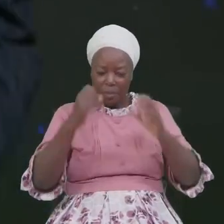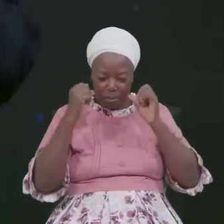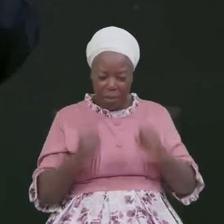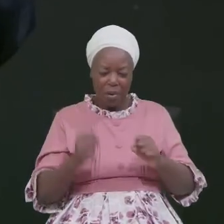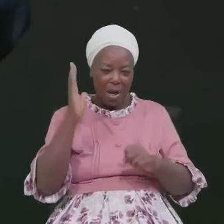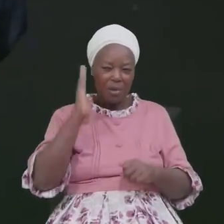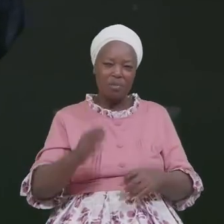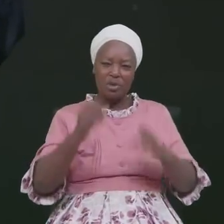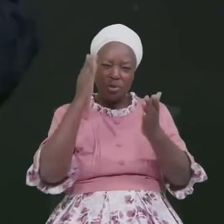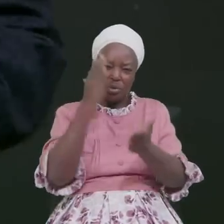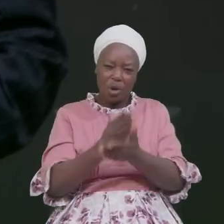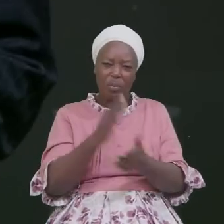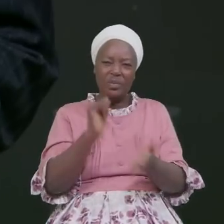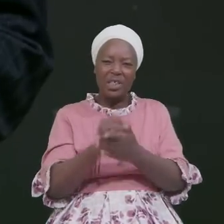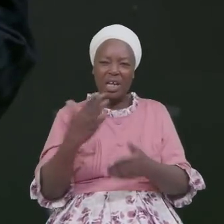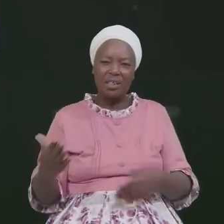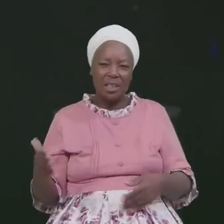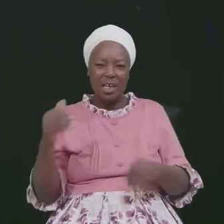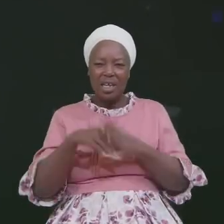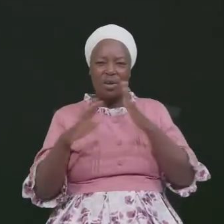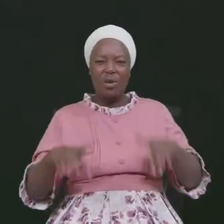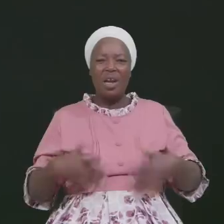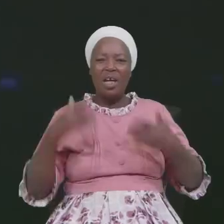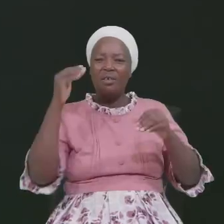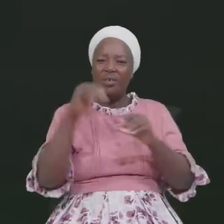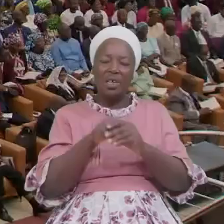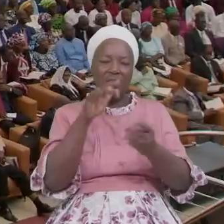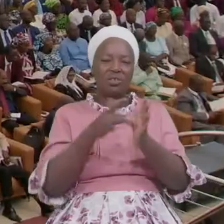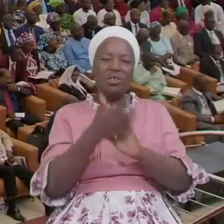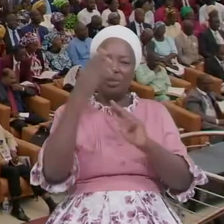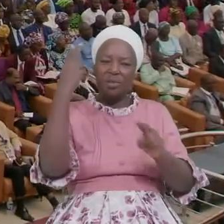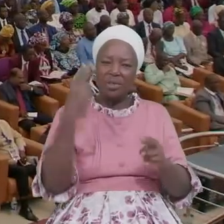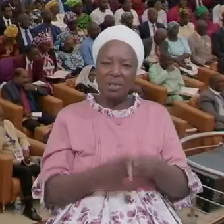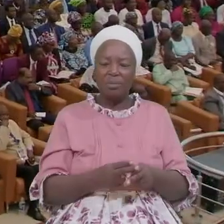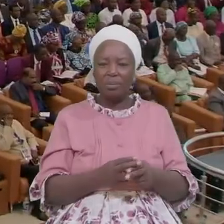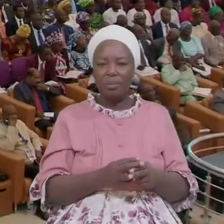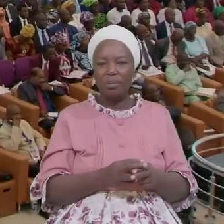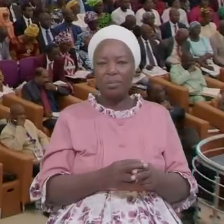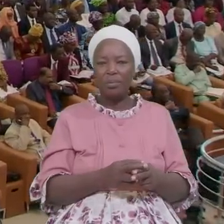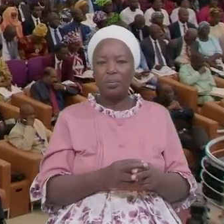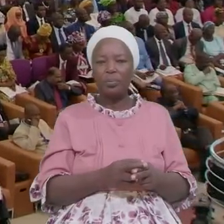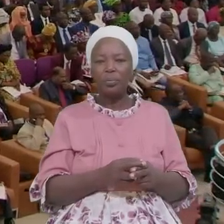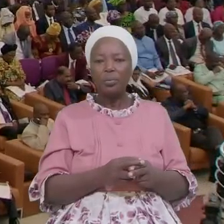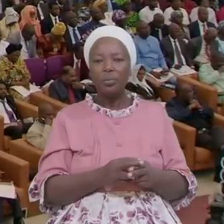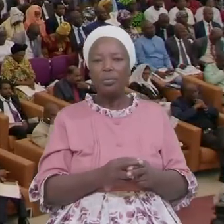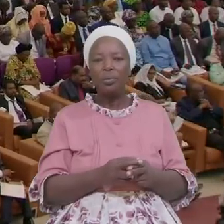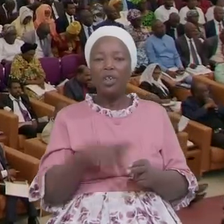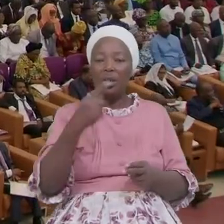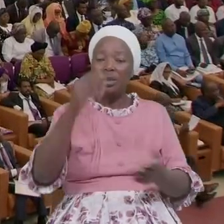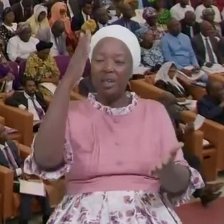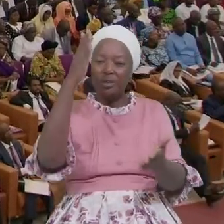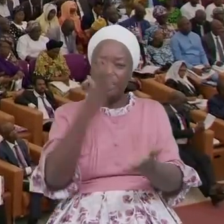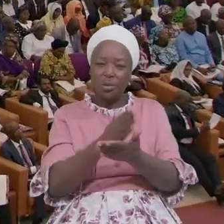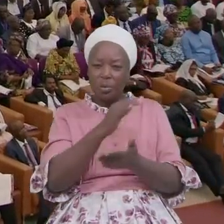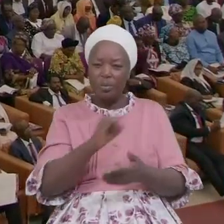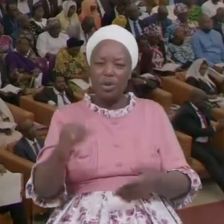stop that thing in your life in Jesus' name. The stopping